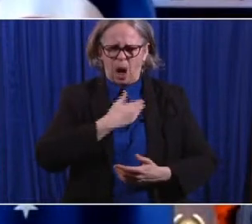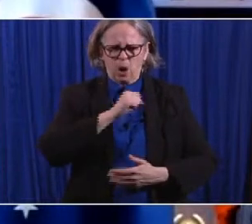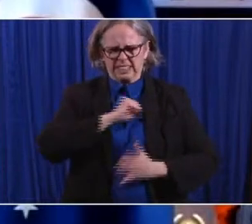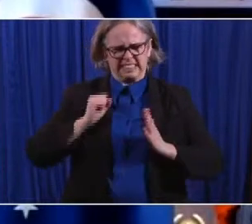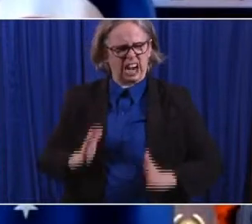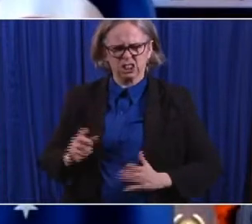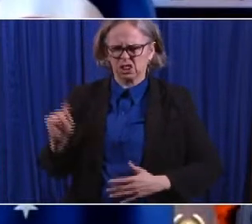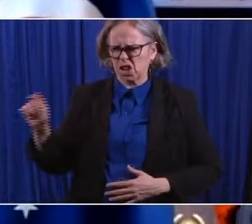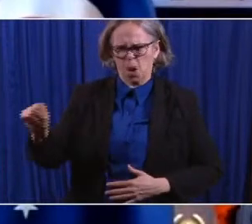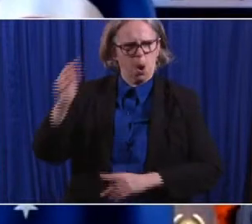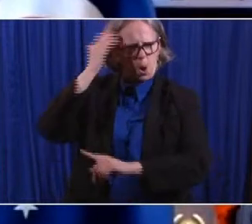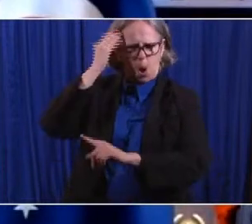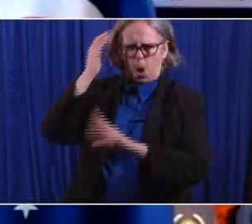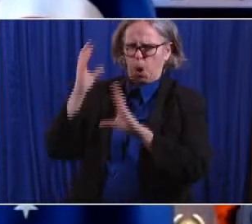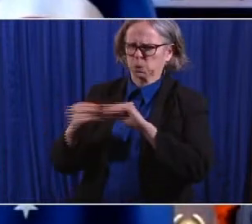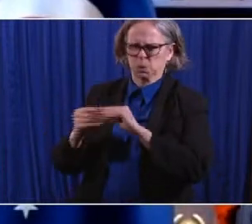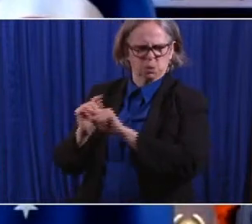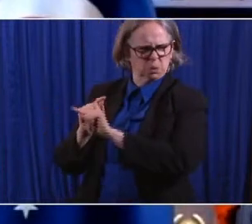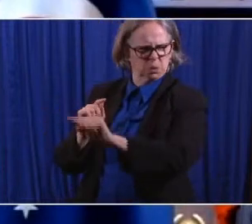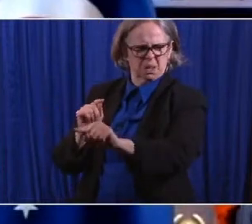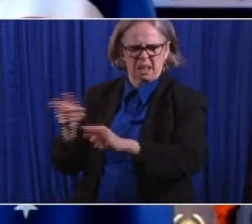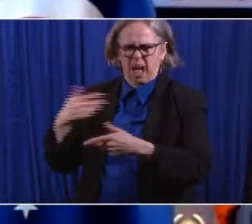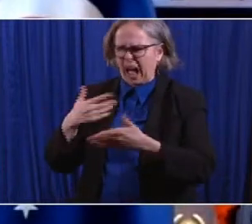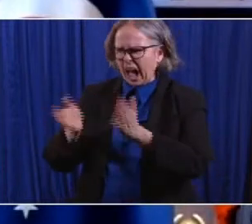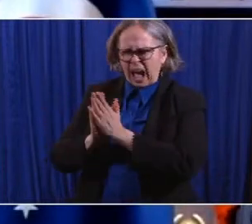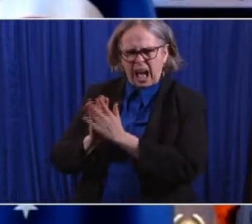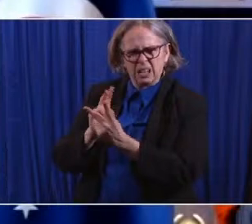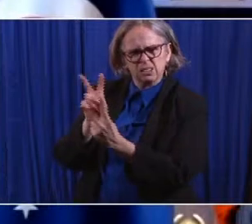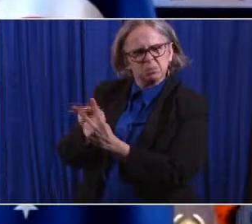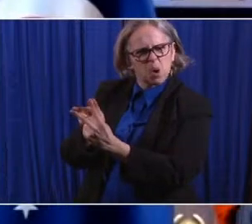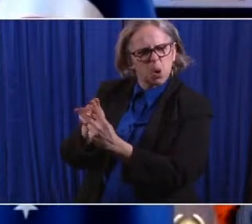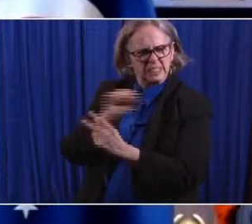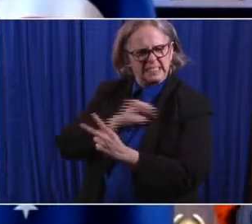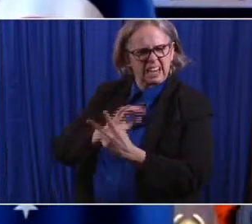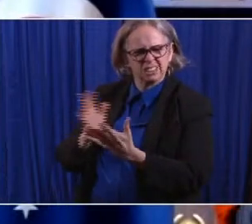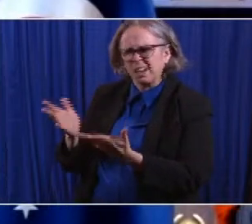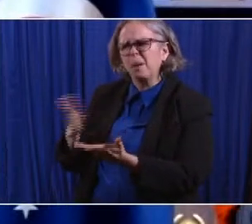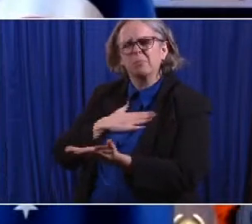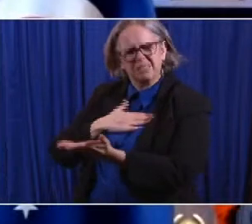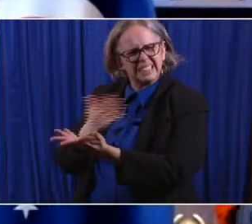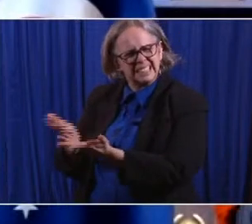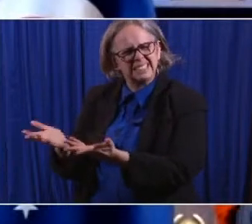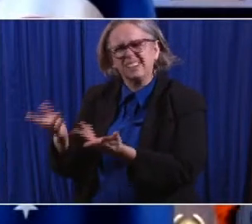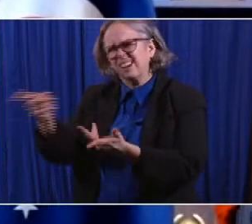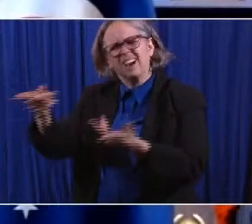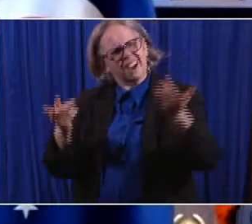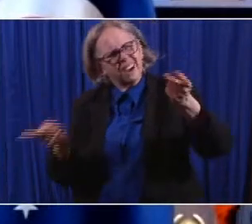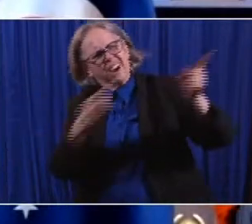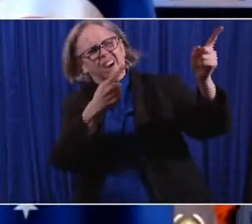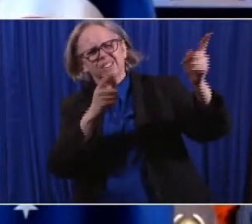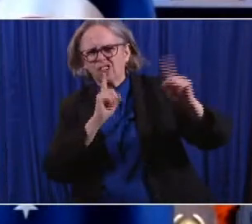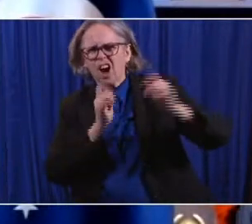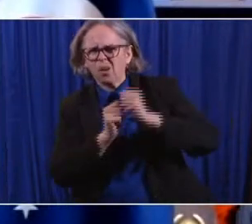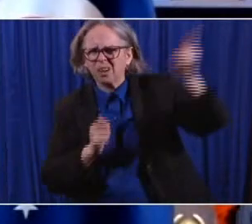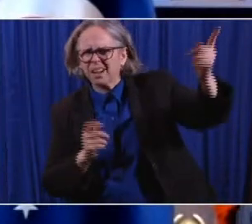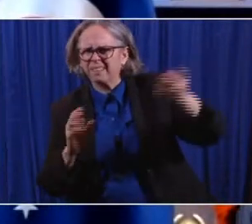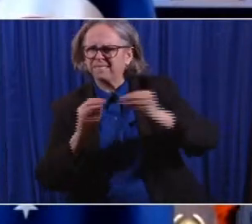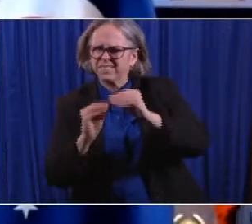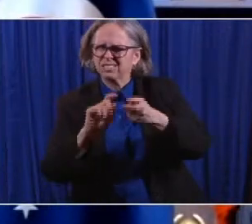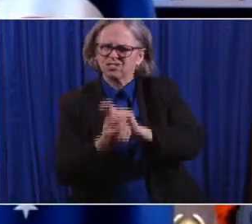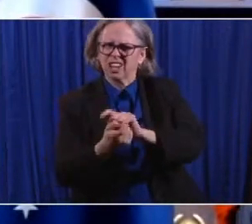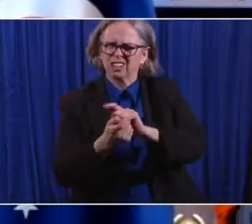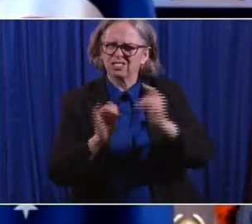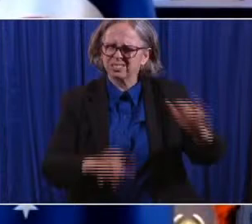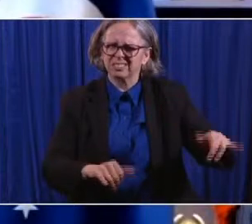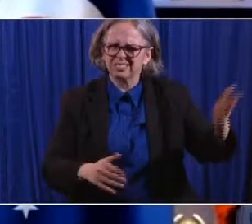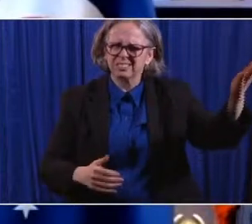Portman, and we ask that the Senate and our senators help fix this legislation that came from the House that